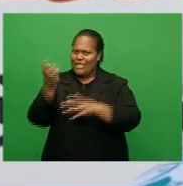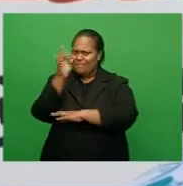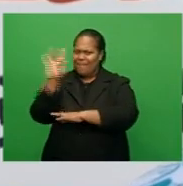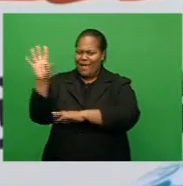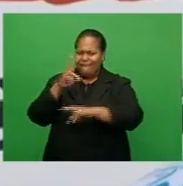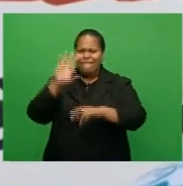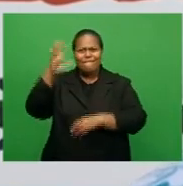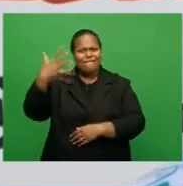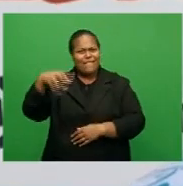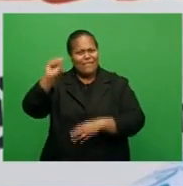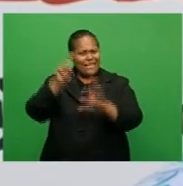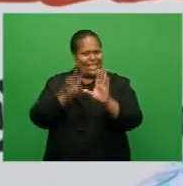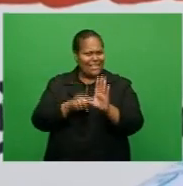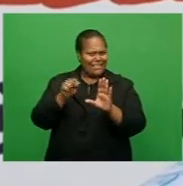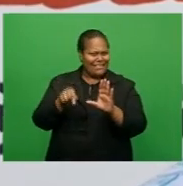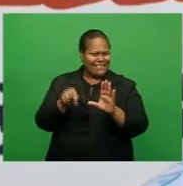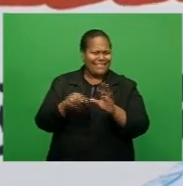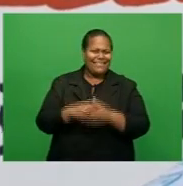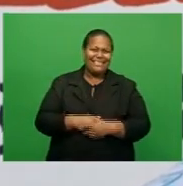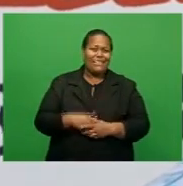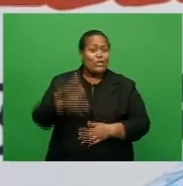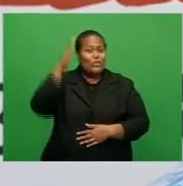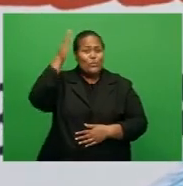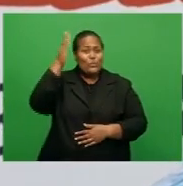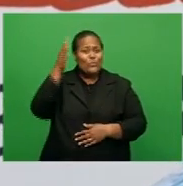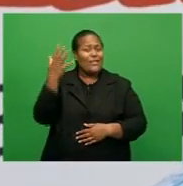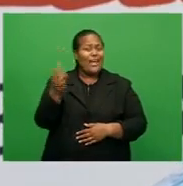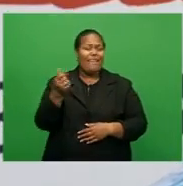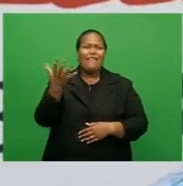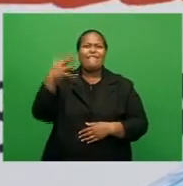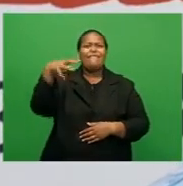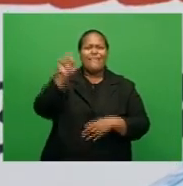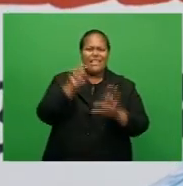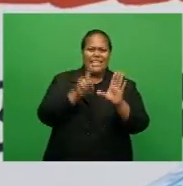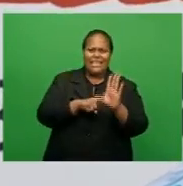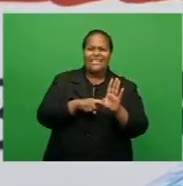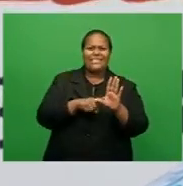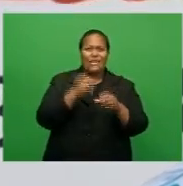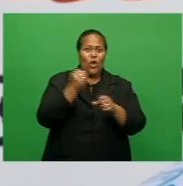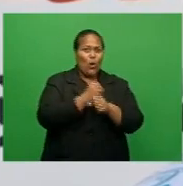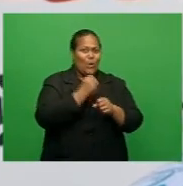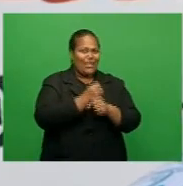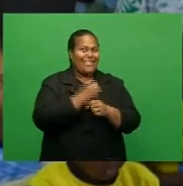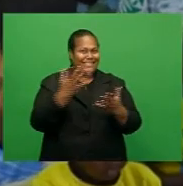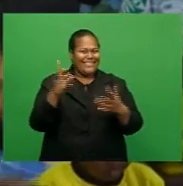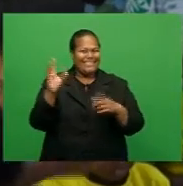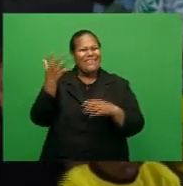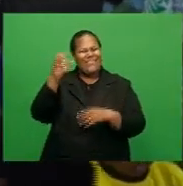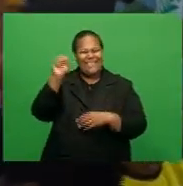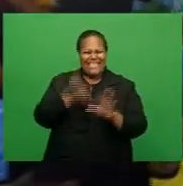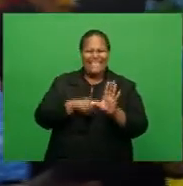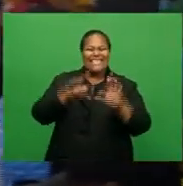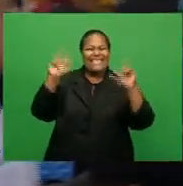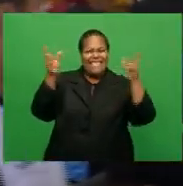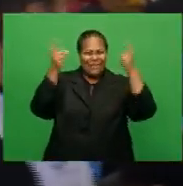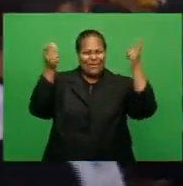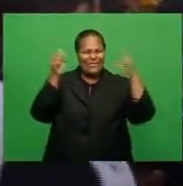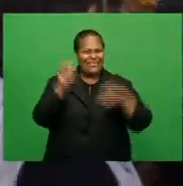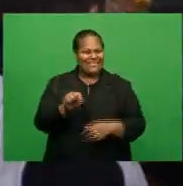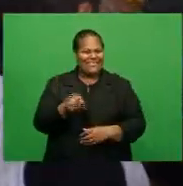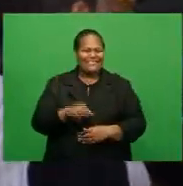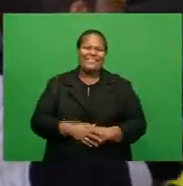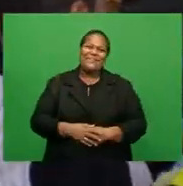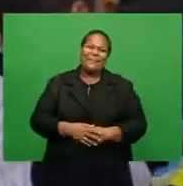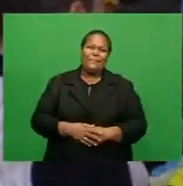years and our school having its 50th Golden Jubilee, that is a milestone achievement for our school. The students were also given the